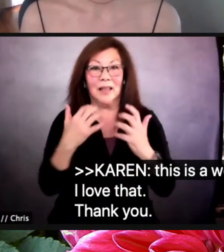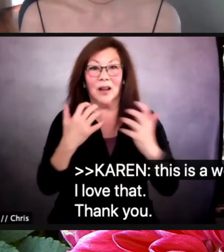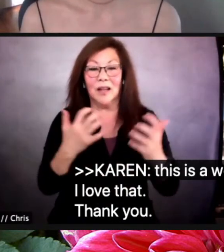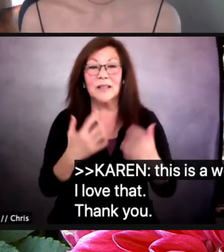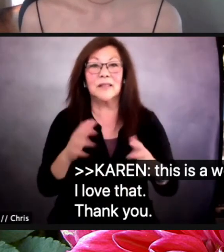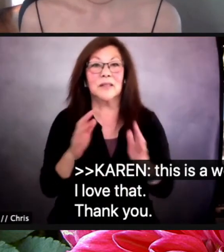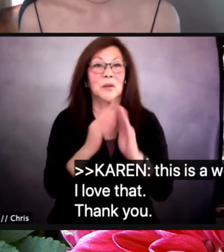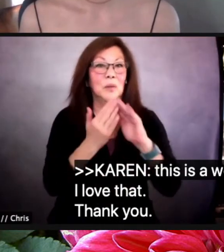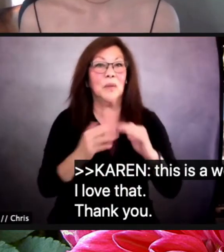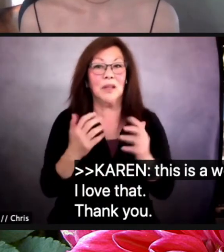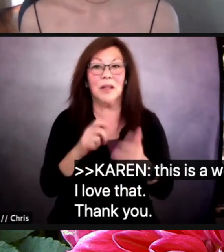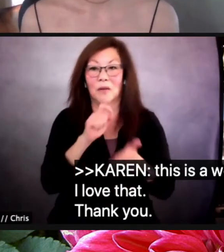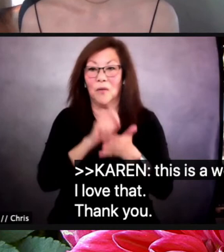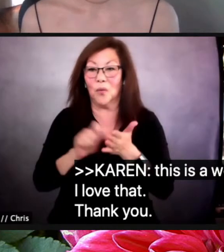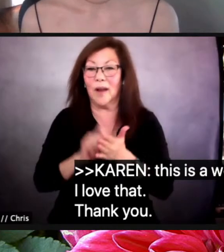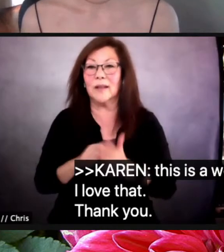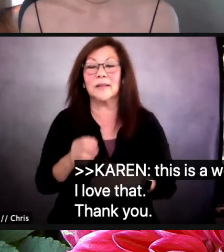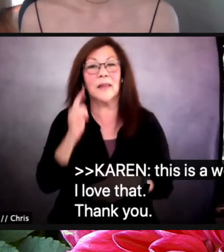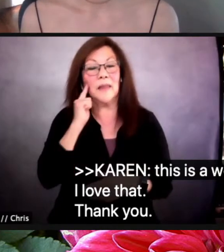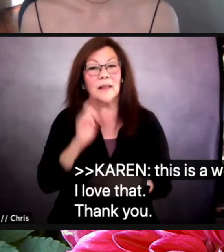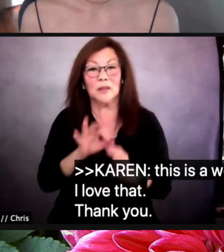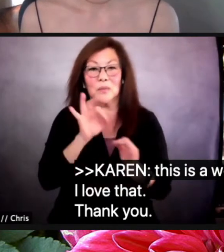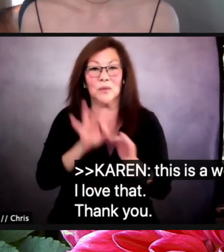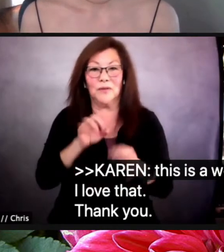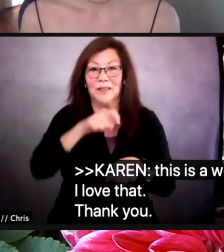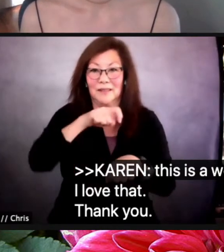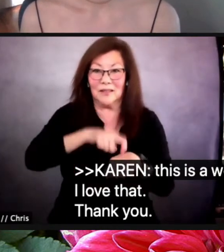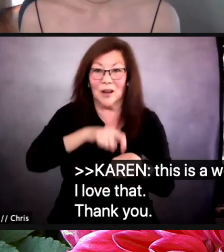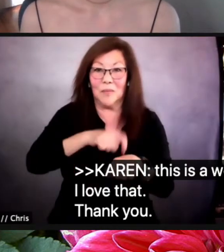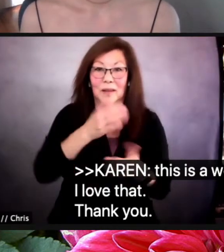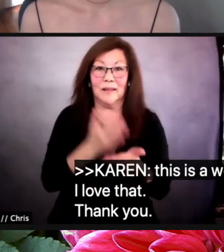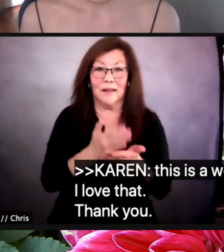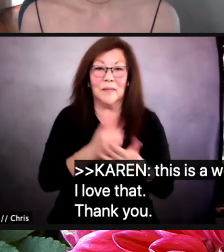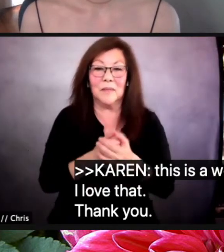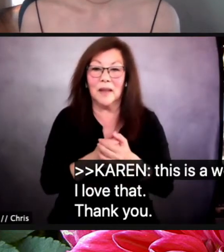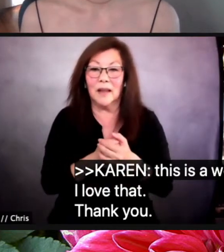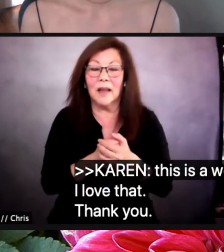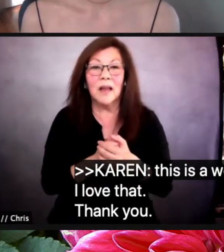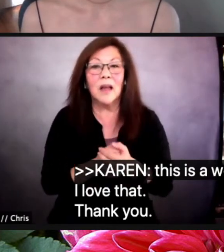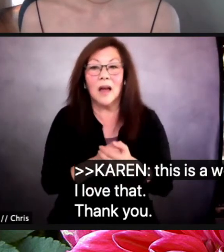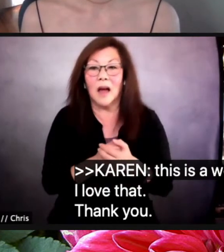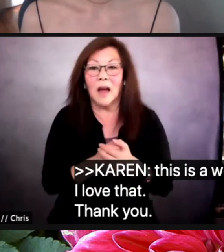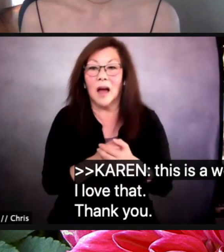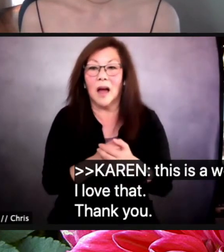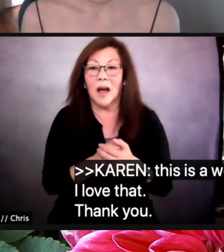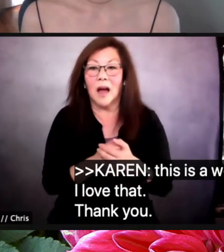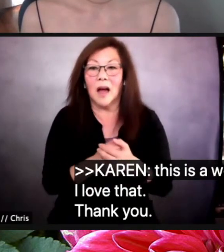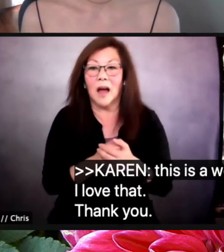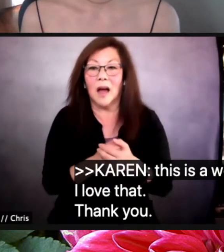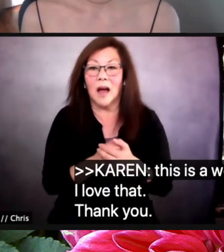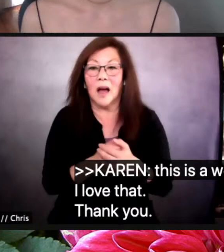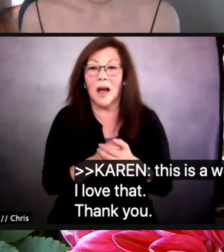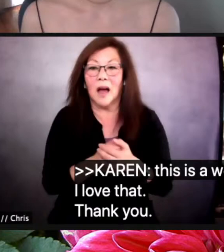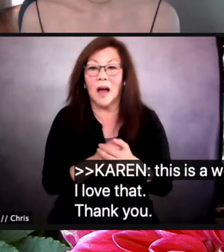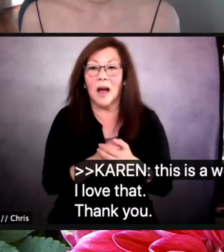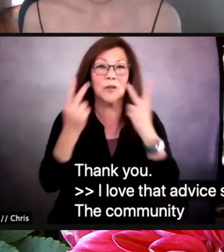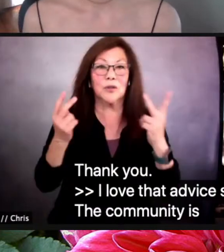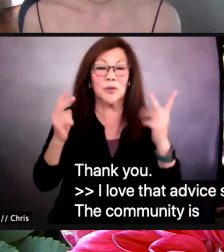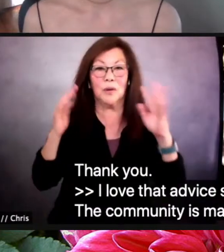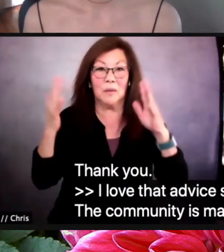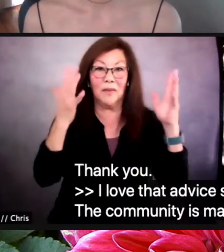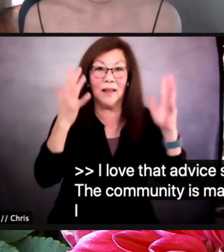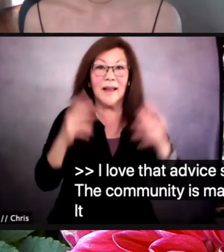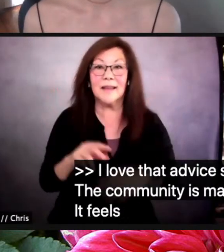that feels like a perfect stopping point. I want to call for a round of sort of virtual applause in the chat on Zoom